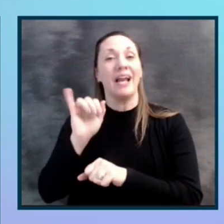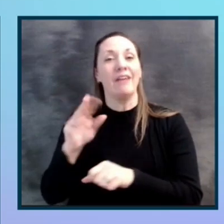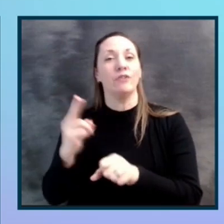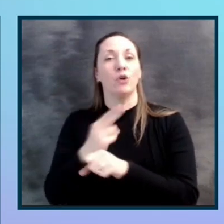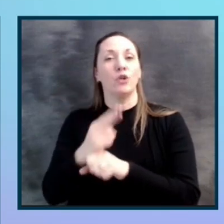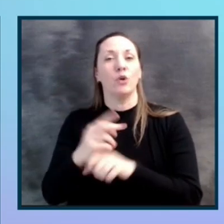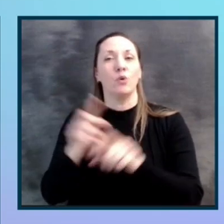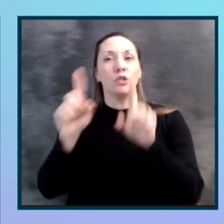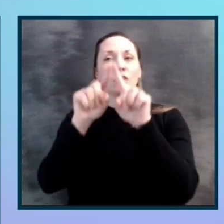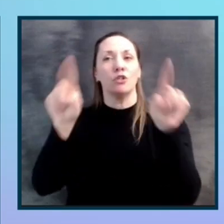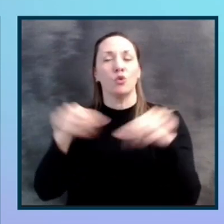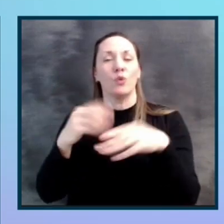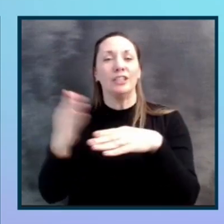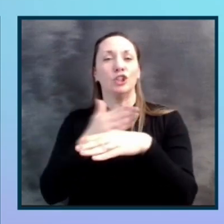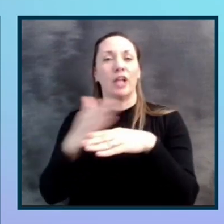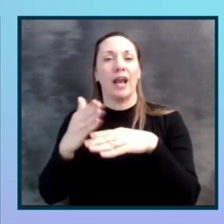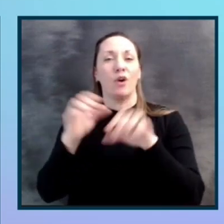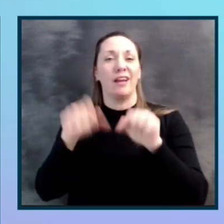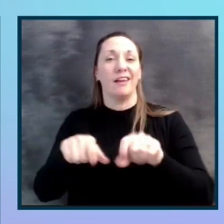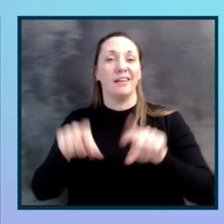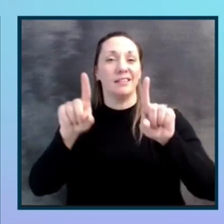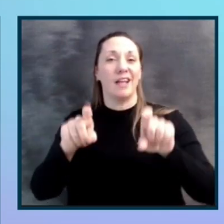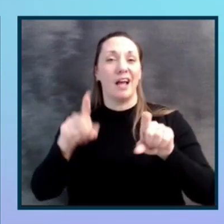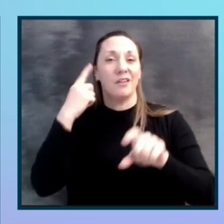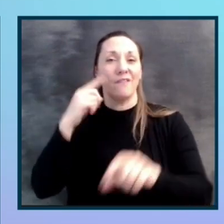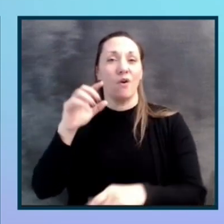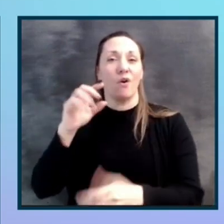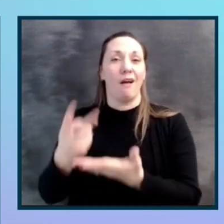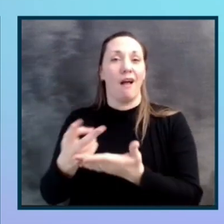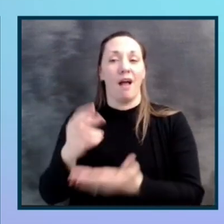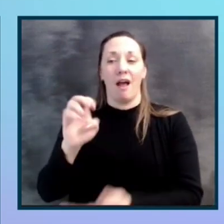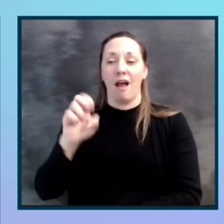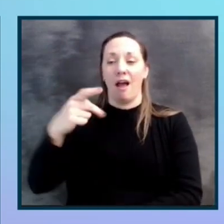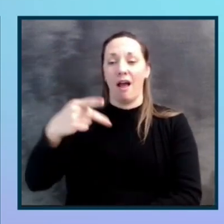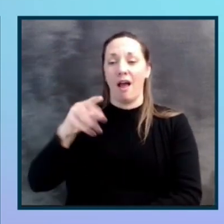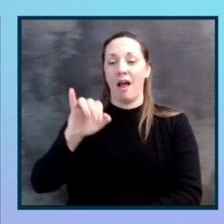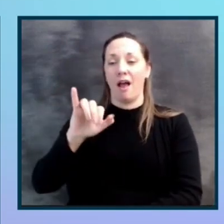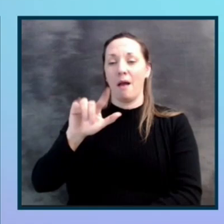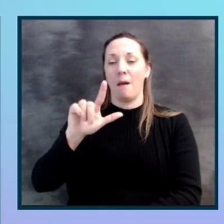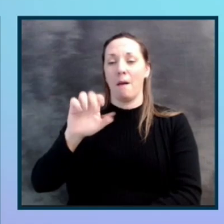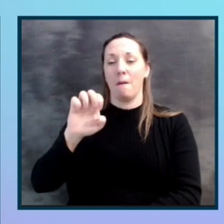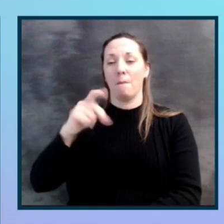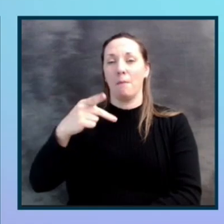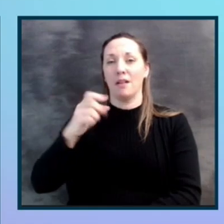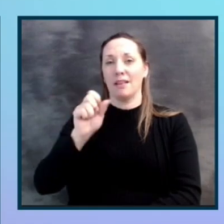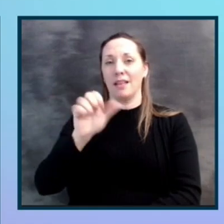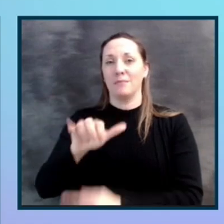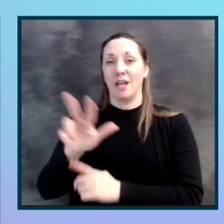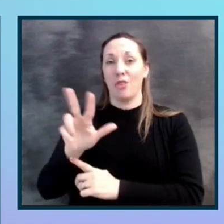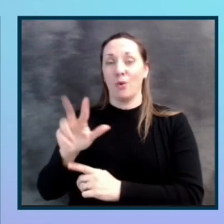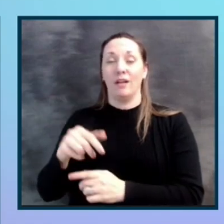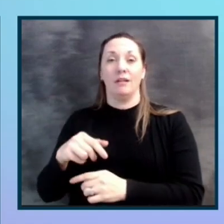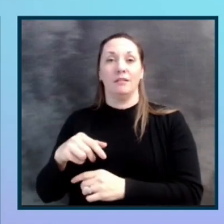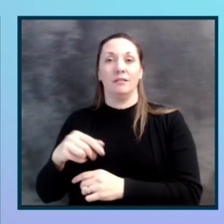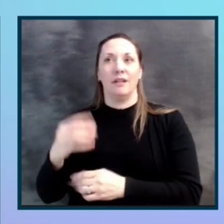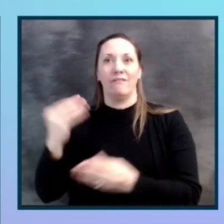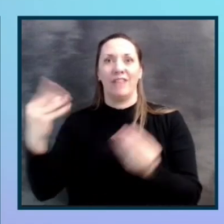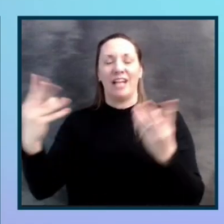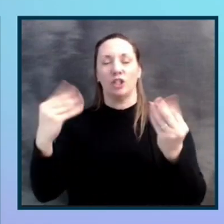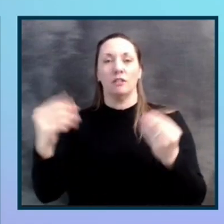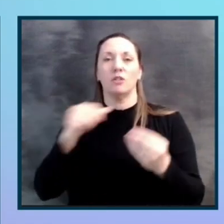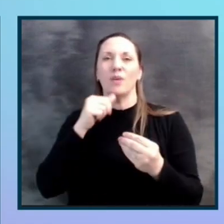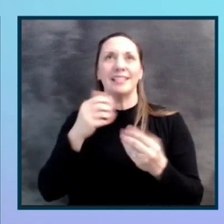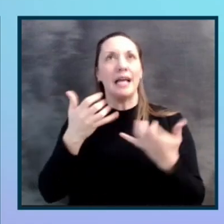can actually test for the epilepsy 3 flashes. So it's not automated in the sense that you still have to